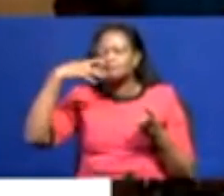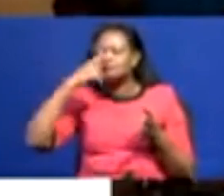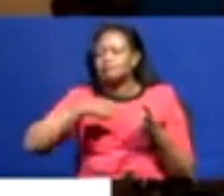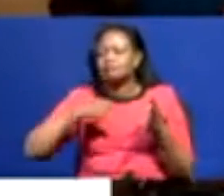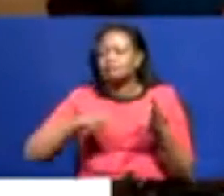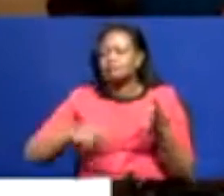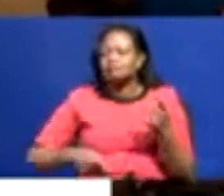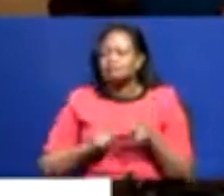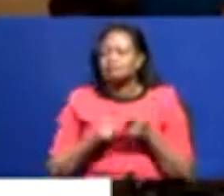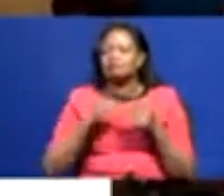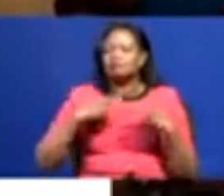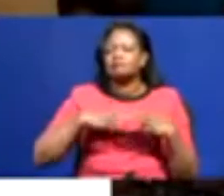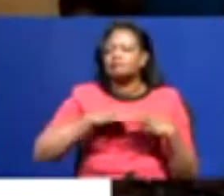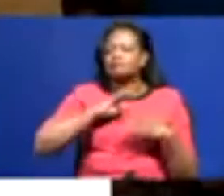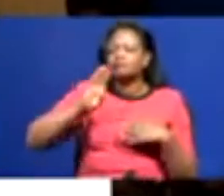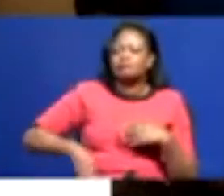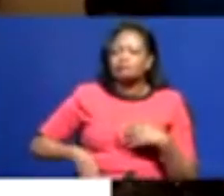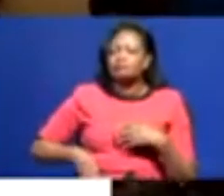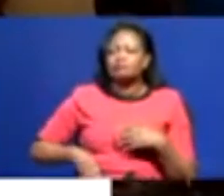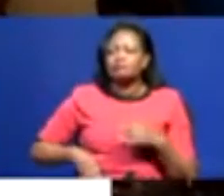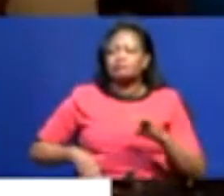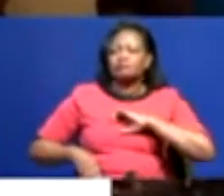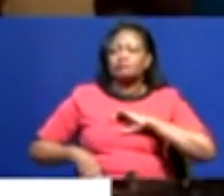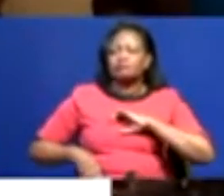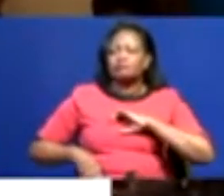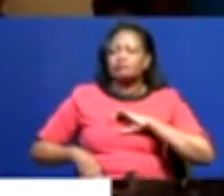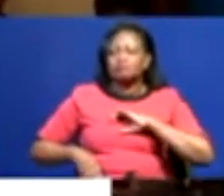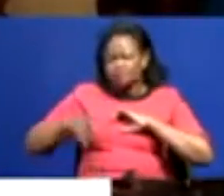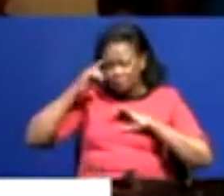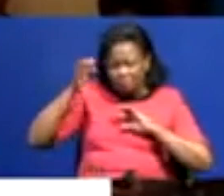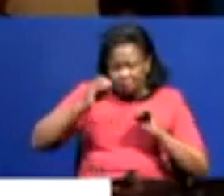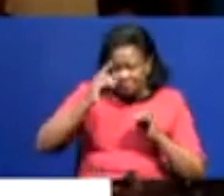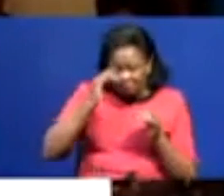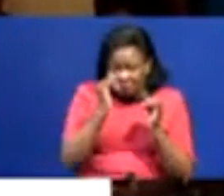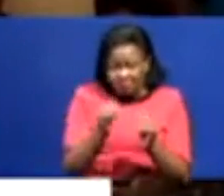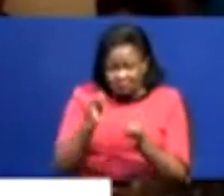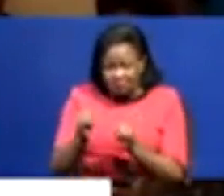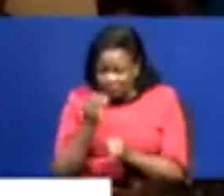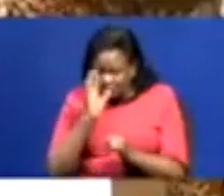mtu anaiweka kwa mfuko yake. Ni yeye ulimtolea? Mnakubali hiyo?